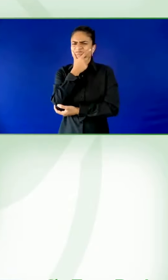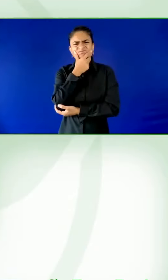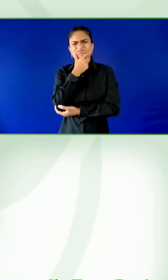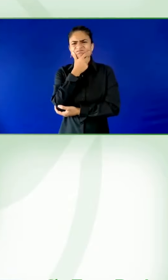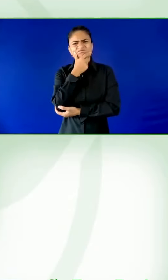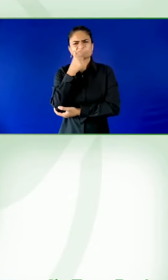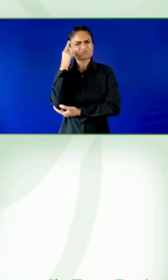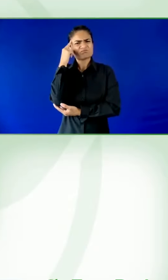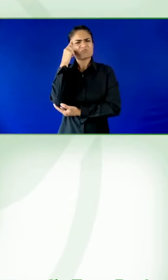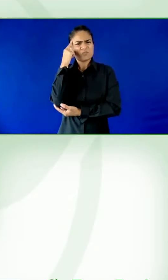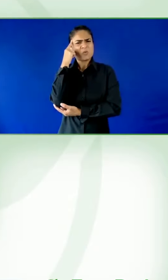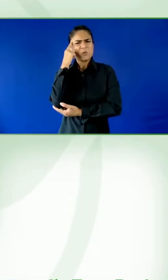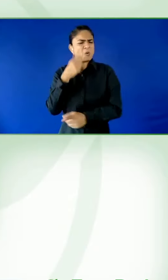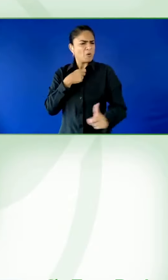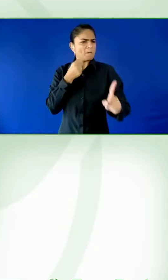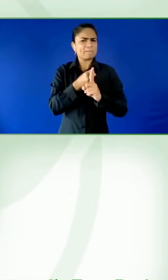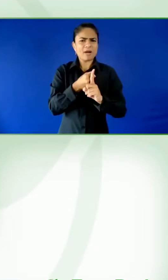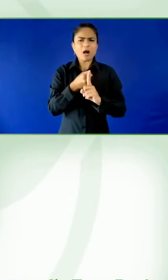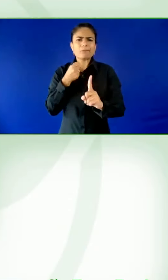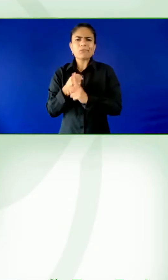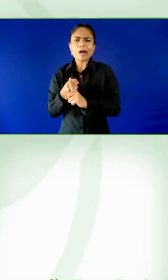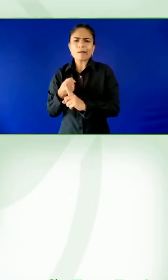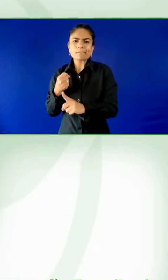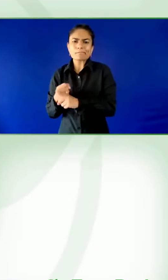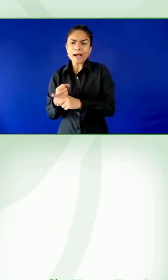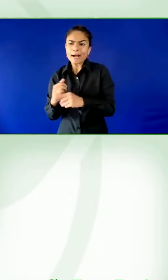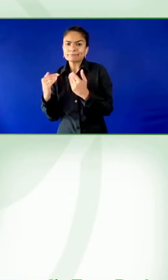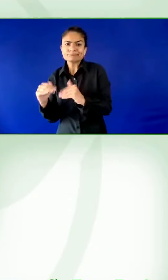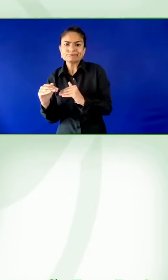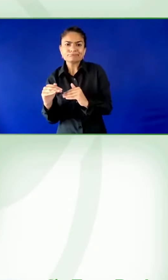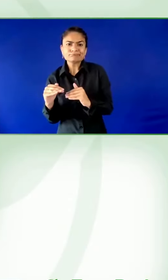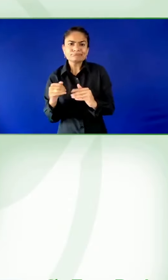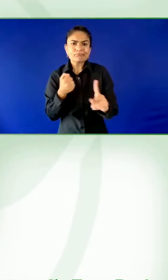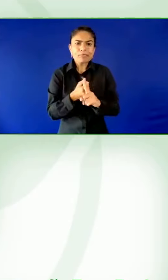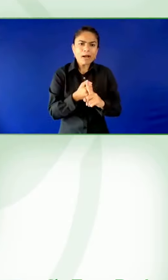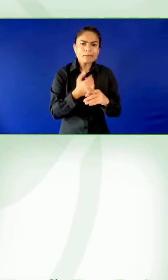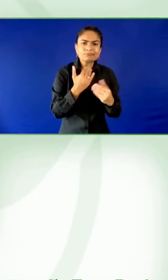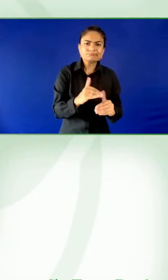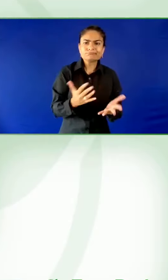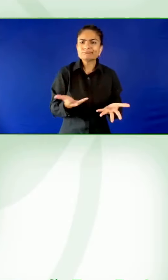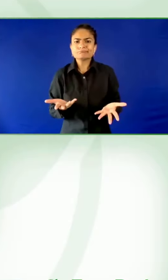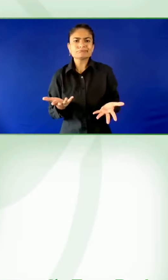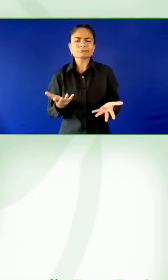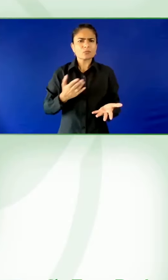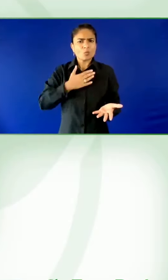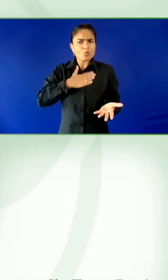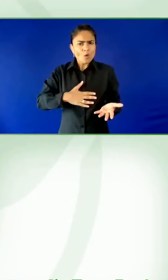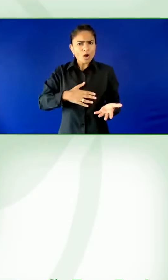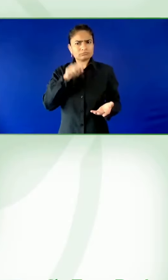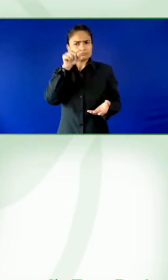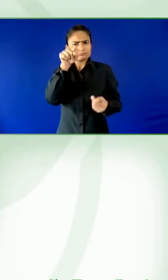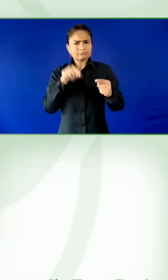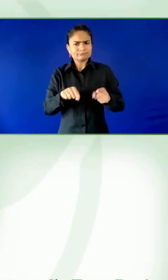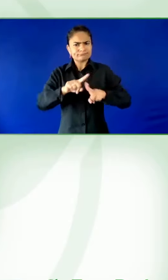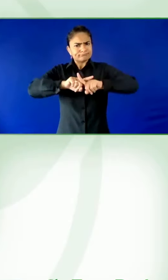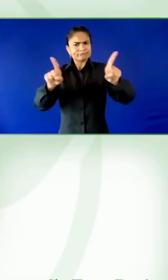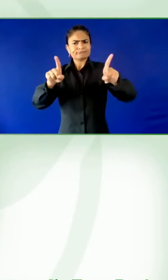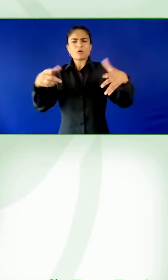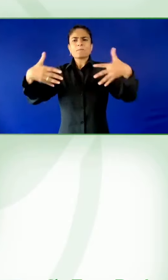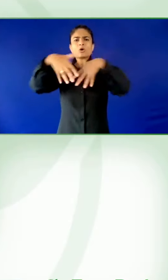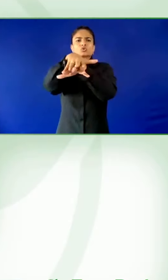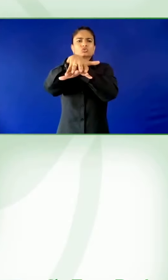if we were not passing on our knowledge on disability and disability inclusion to those mainstream